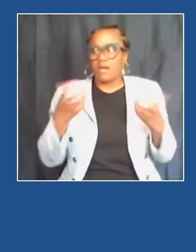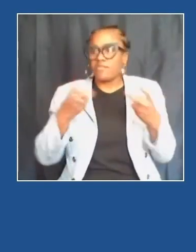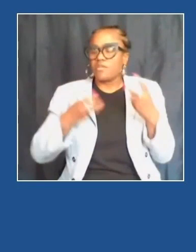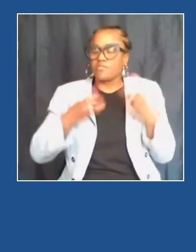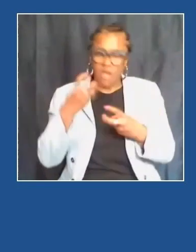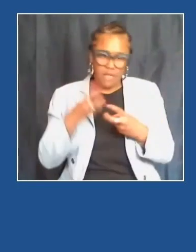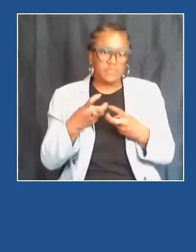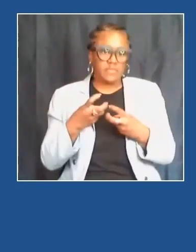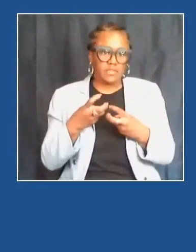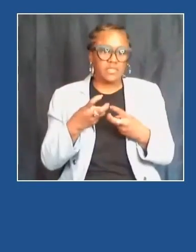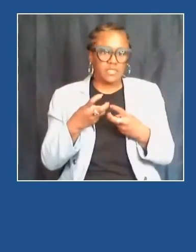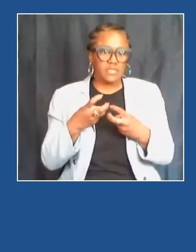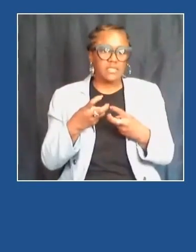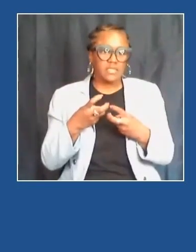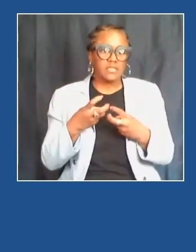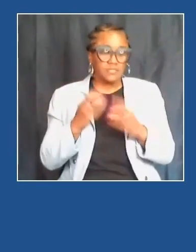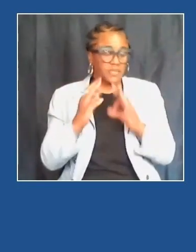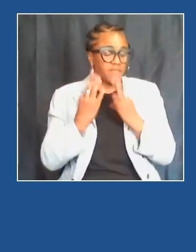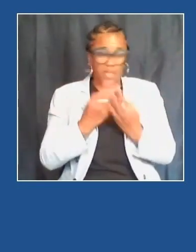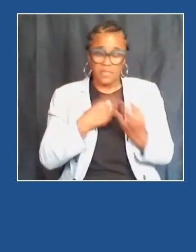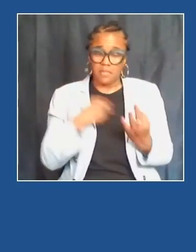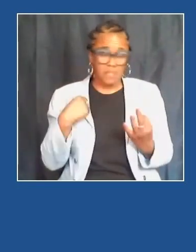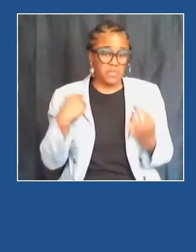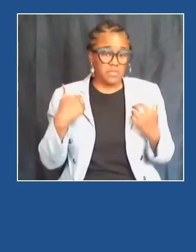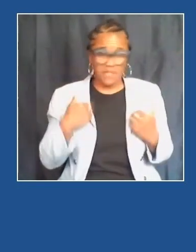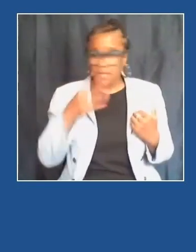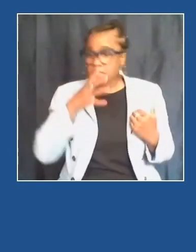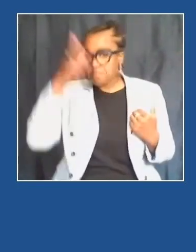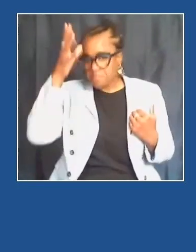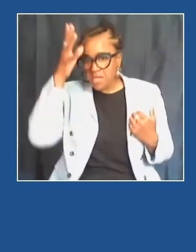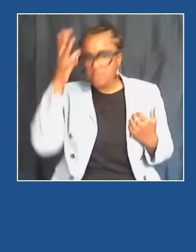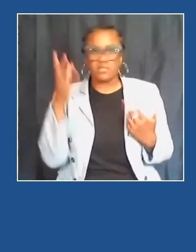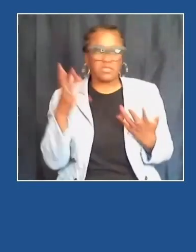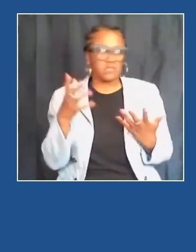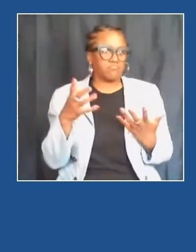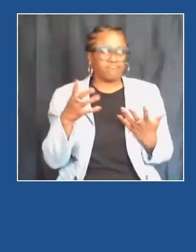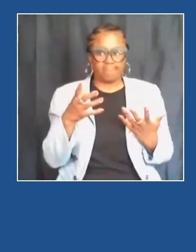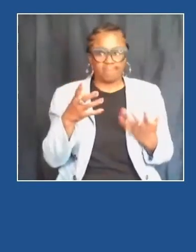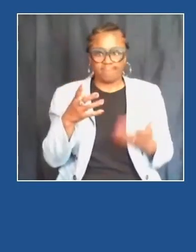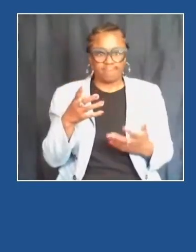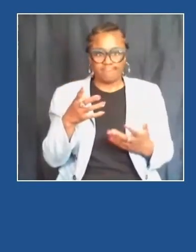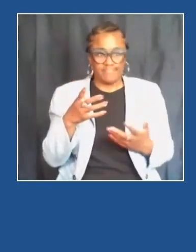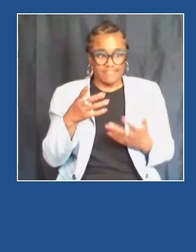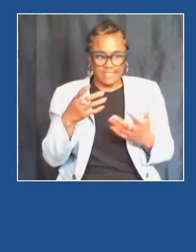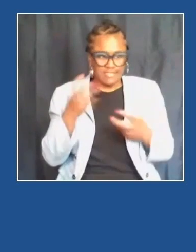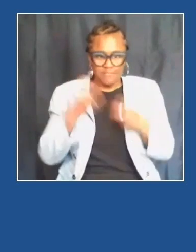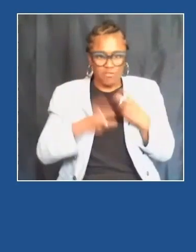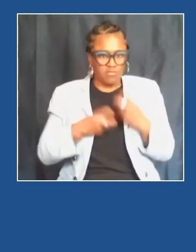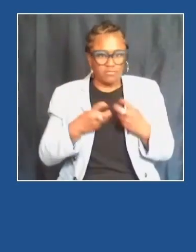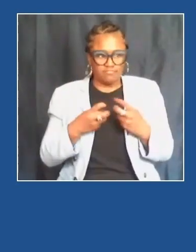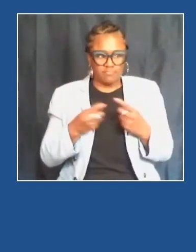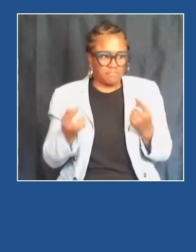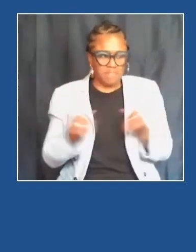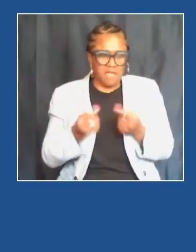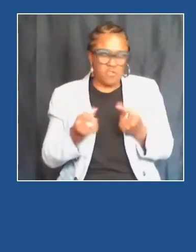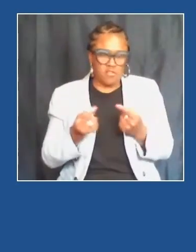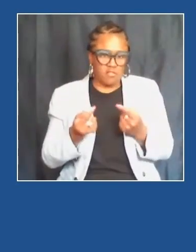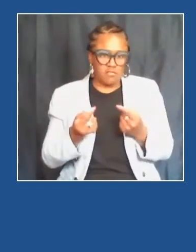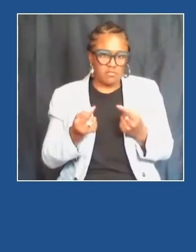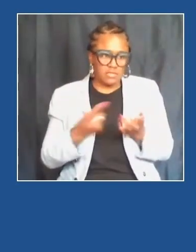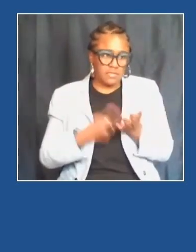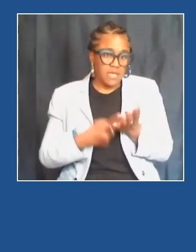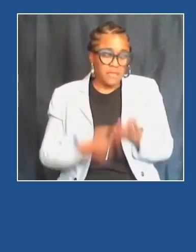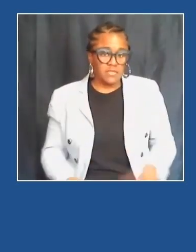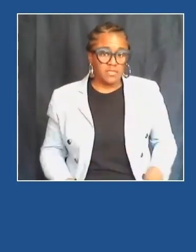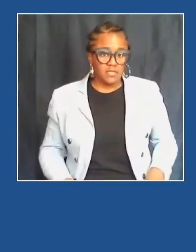problems that family members have, parents and partners have. It's difficult, it's painful sometimes.